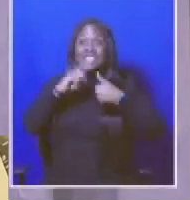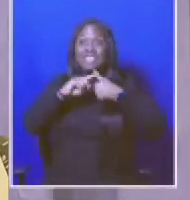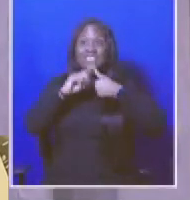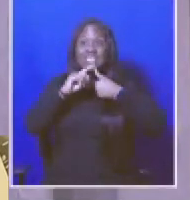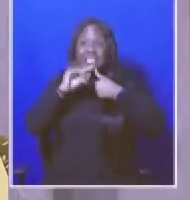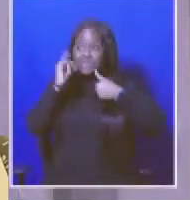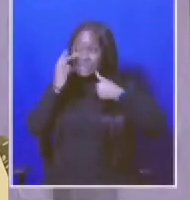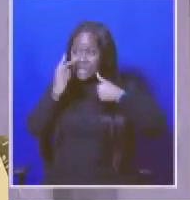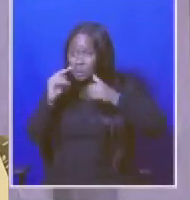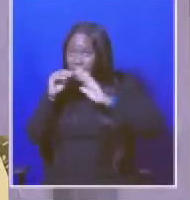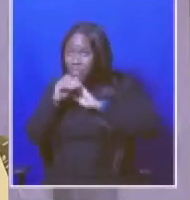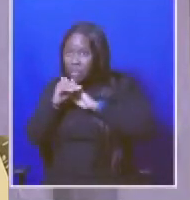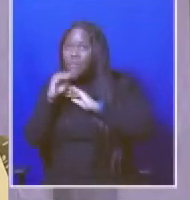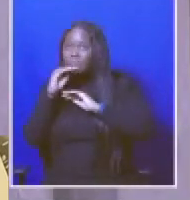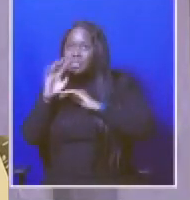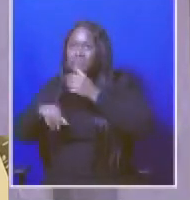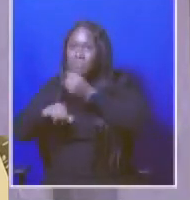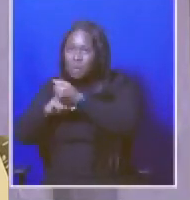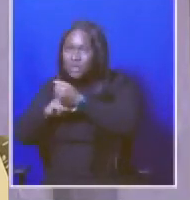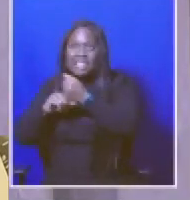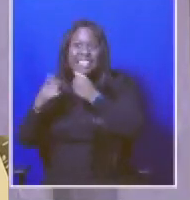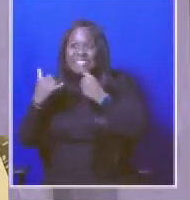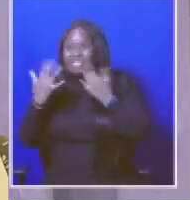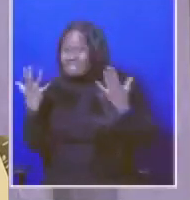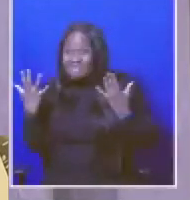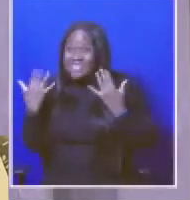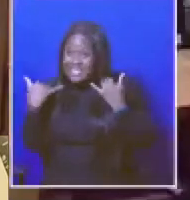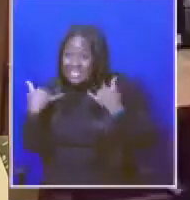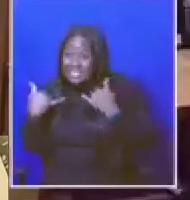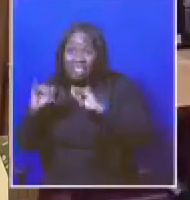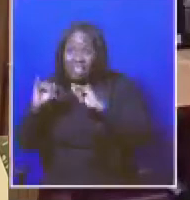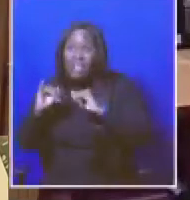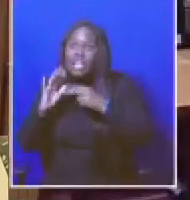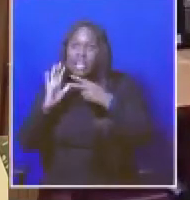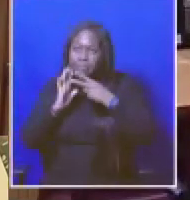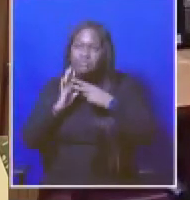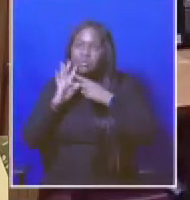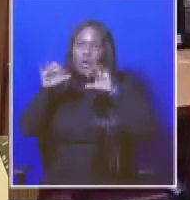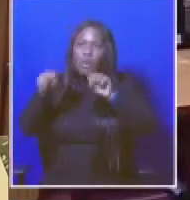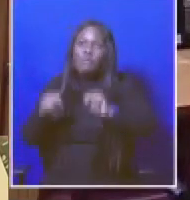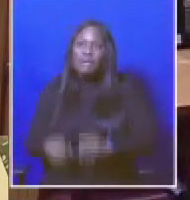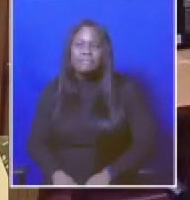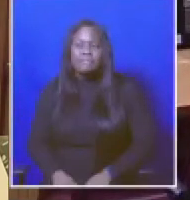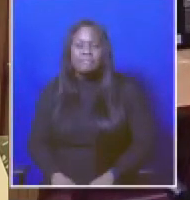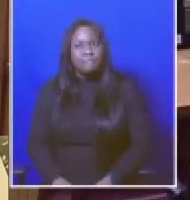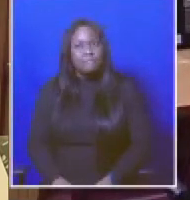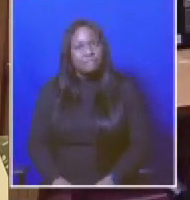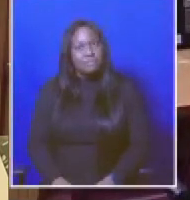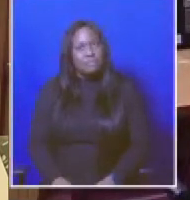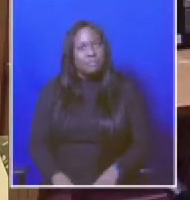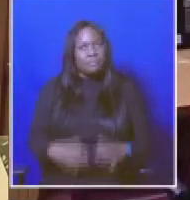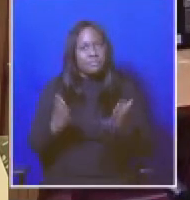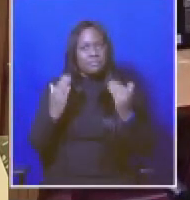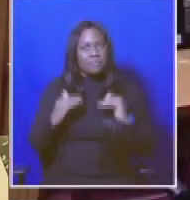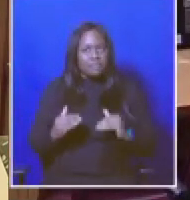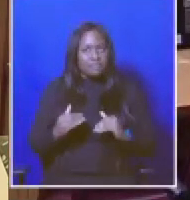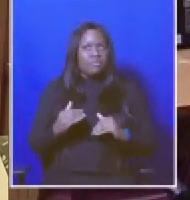work. Thank you, Chairperson. Thank you very much. We'll proceed to Honorable